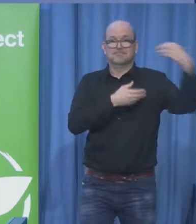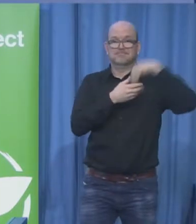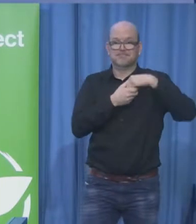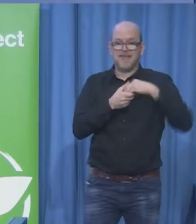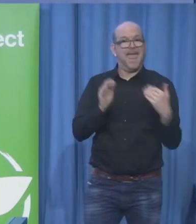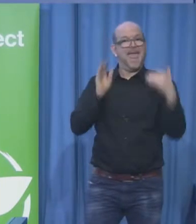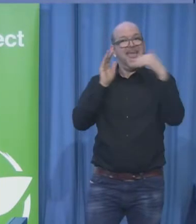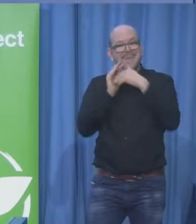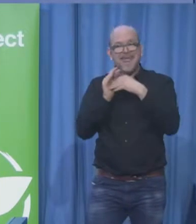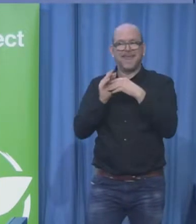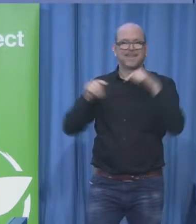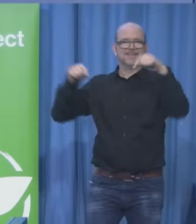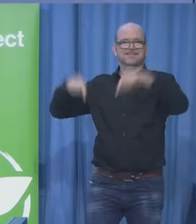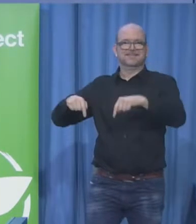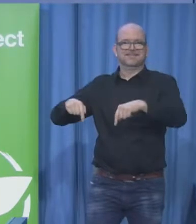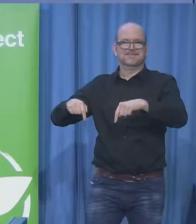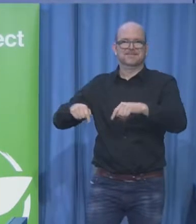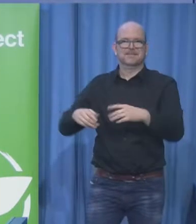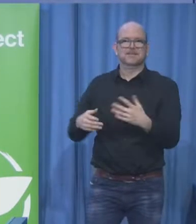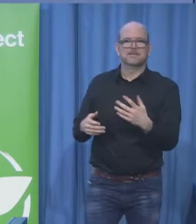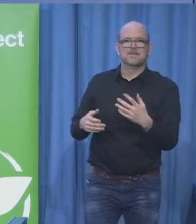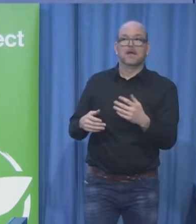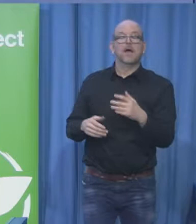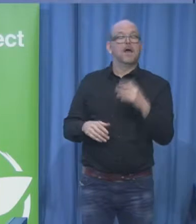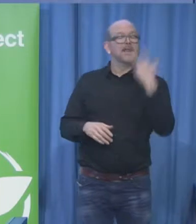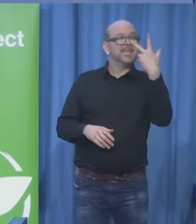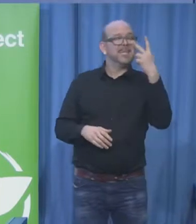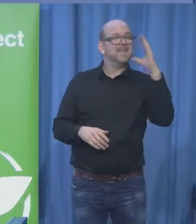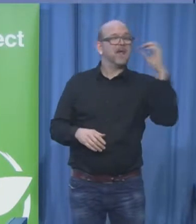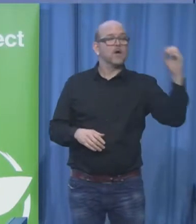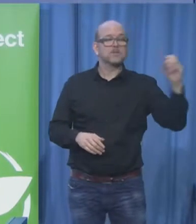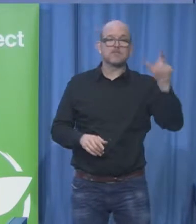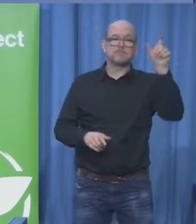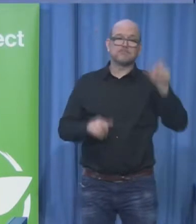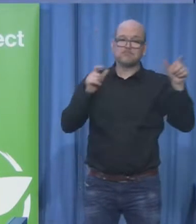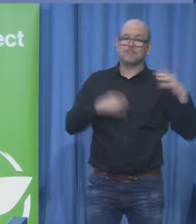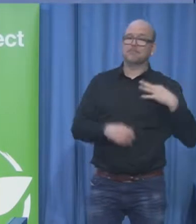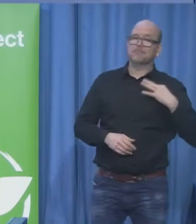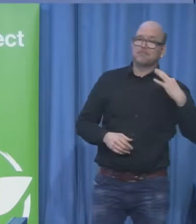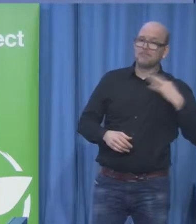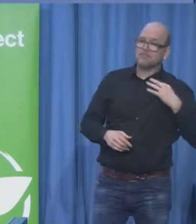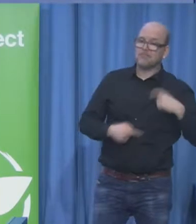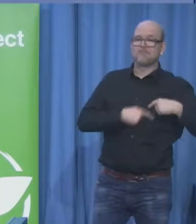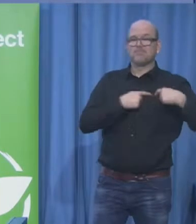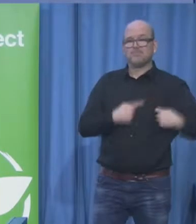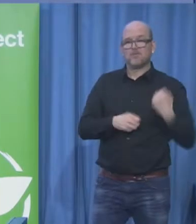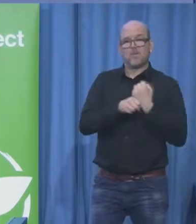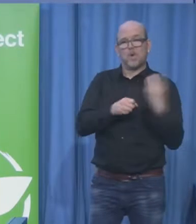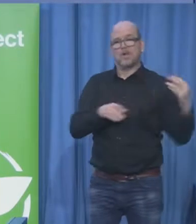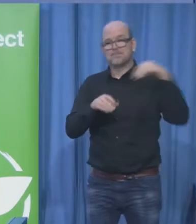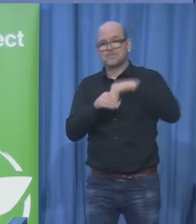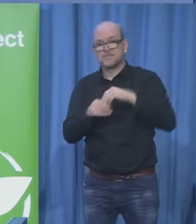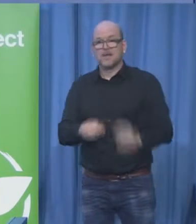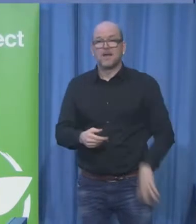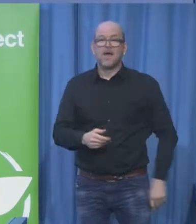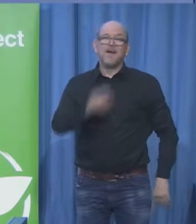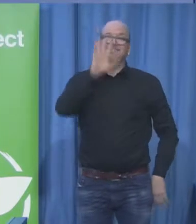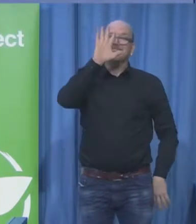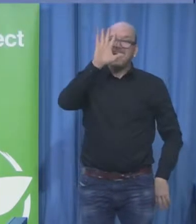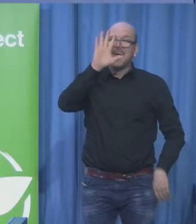a wonderful event. 5,000 family members going to join the athletes from